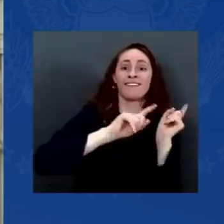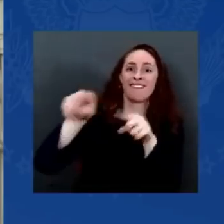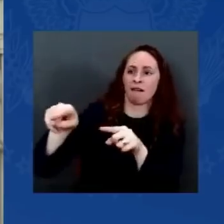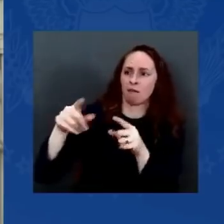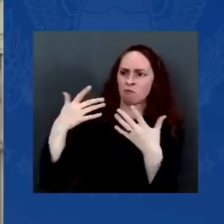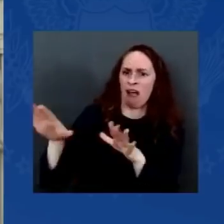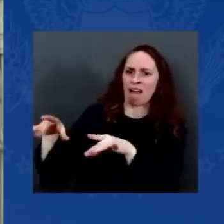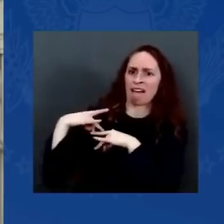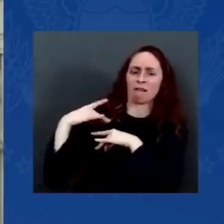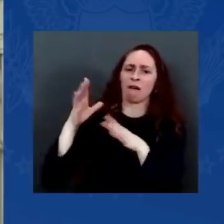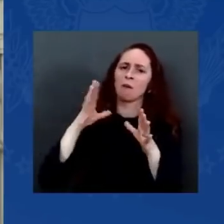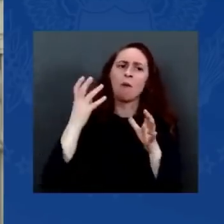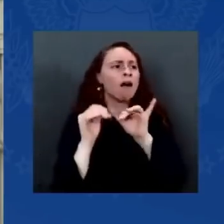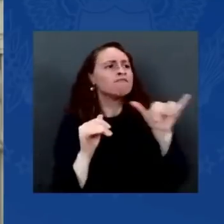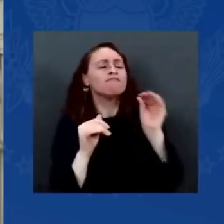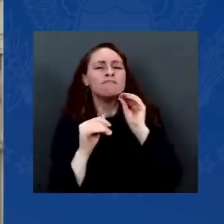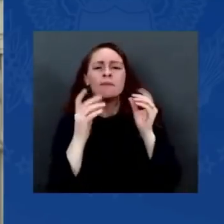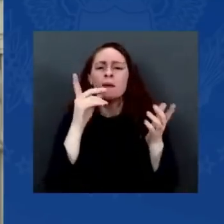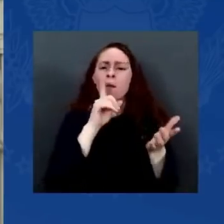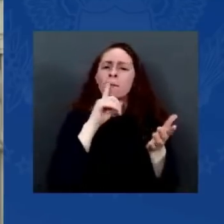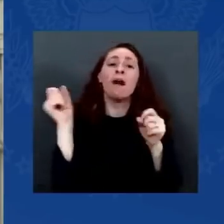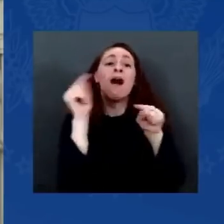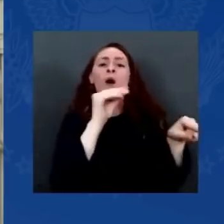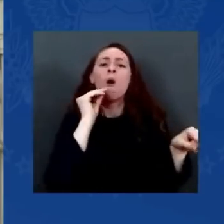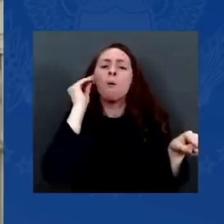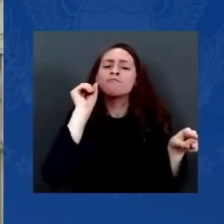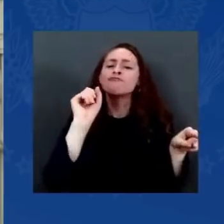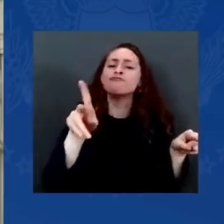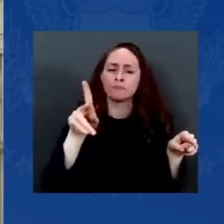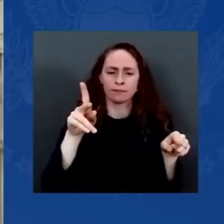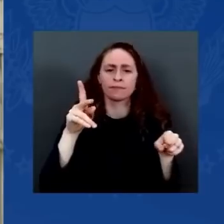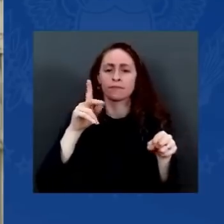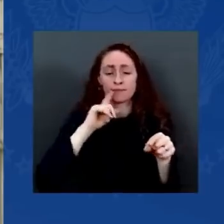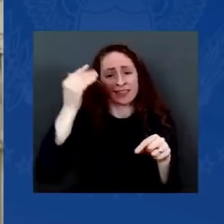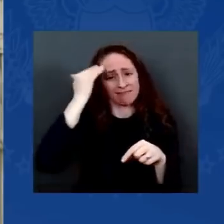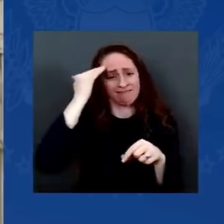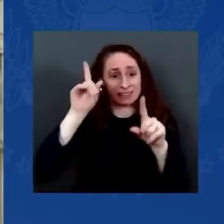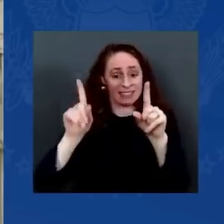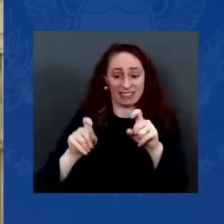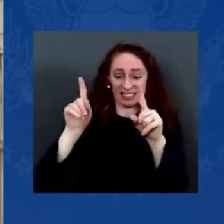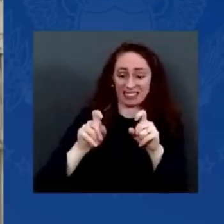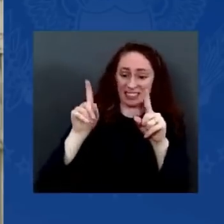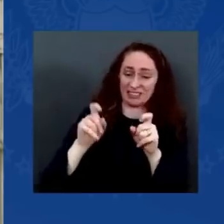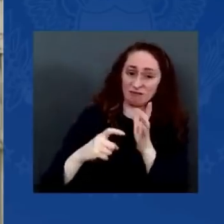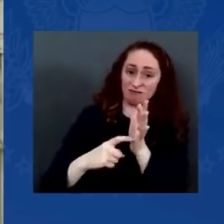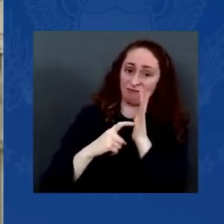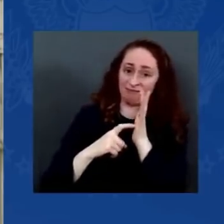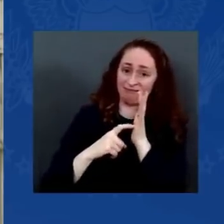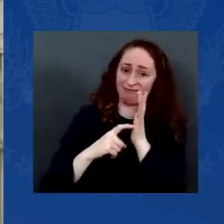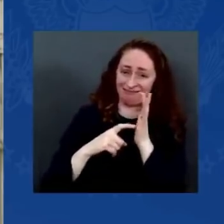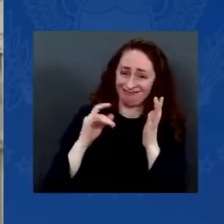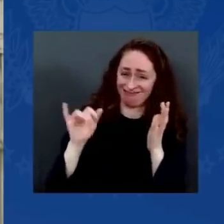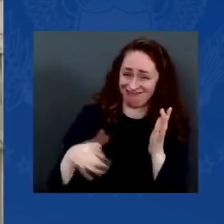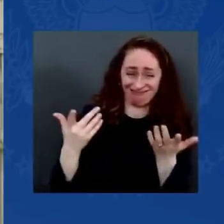unpopular for many, and not even popular for those who are anxious to get them. My administration has put them